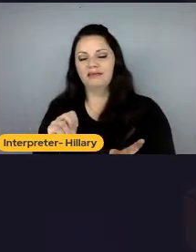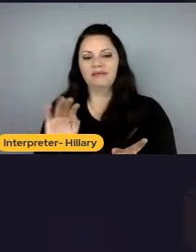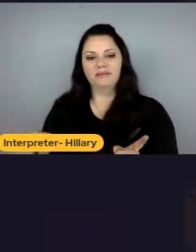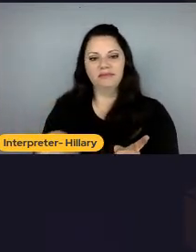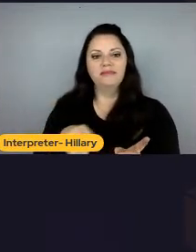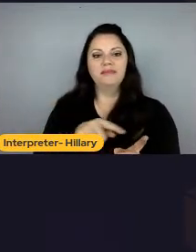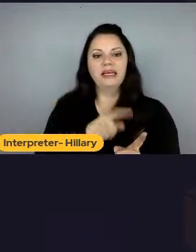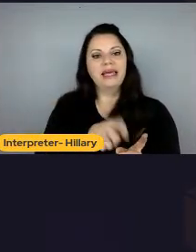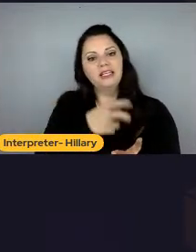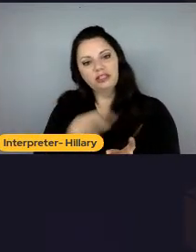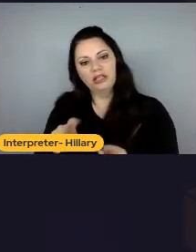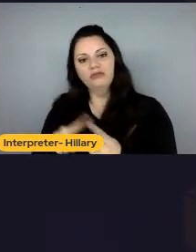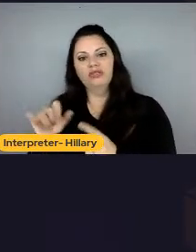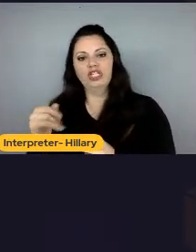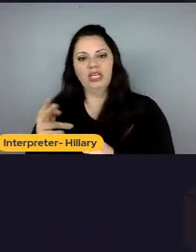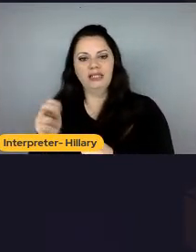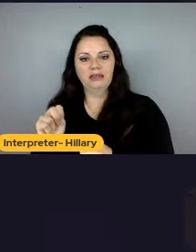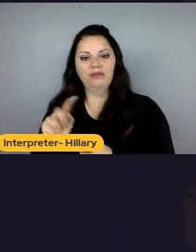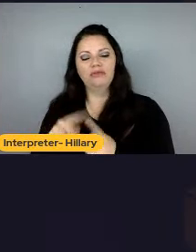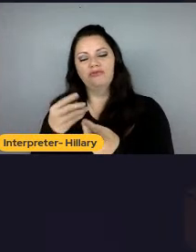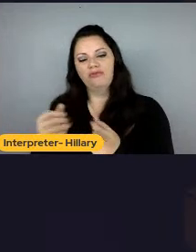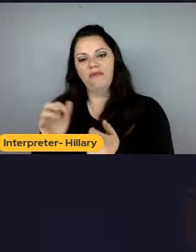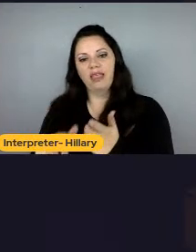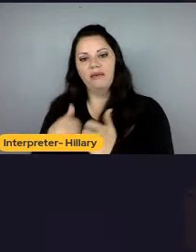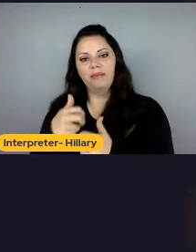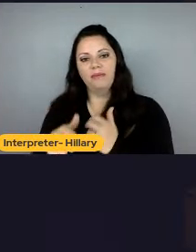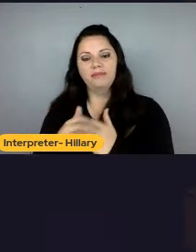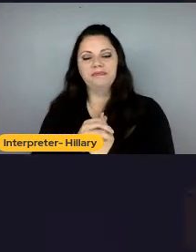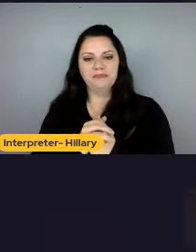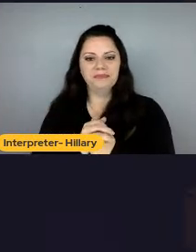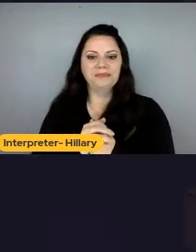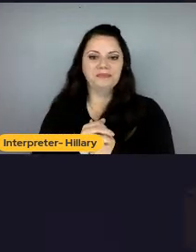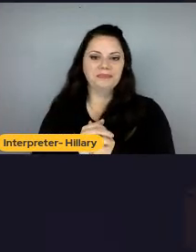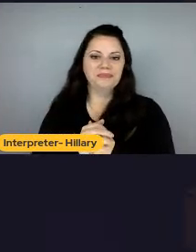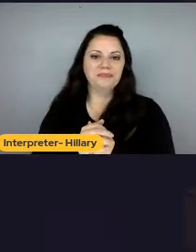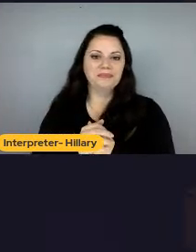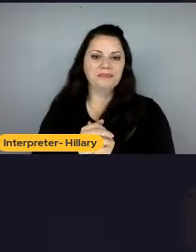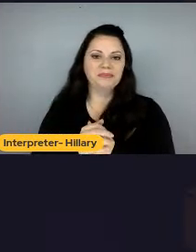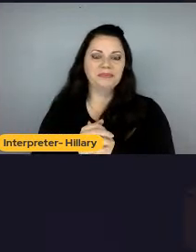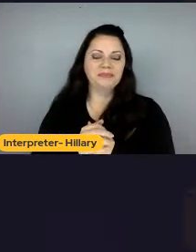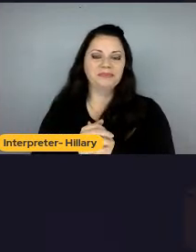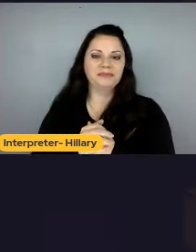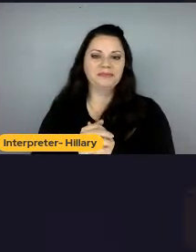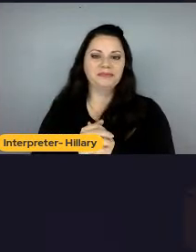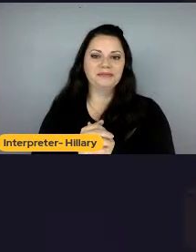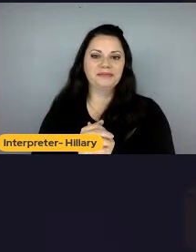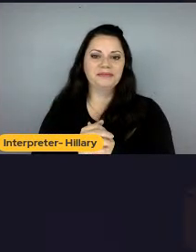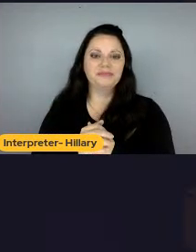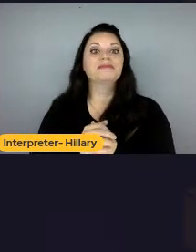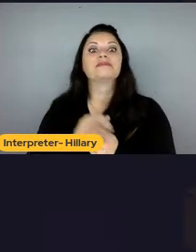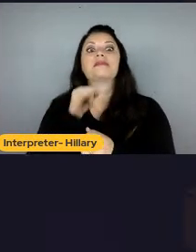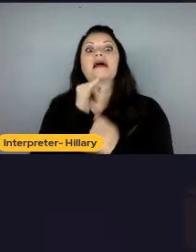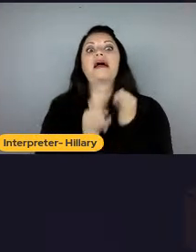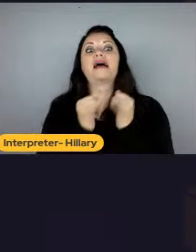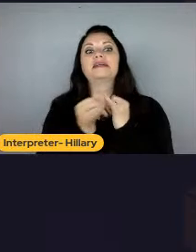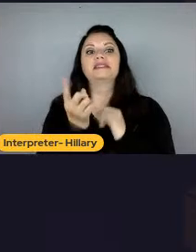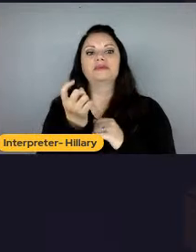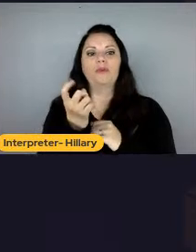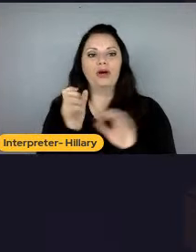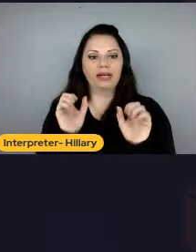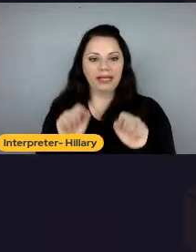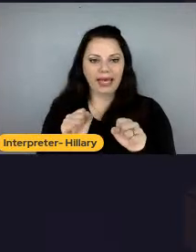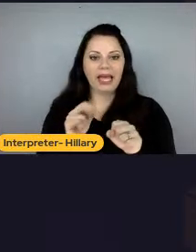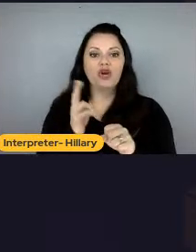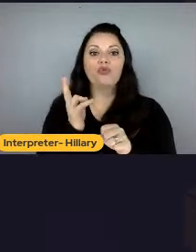JSON with CFN flip to solve those parsing issues. Oh yeah, and last but not least, You can reuse